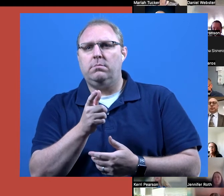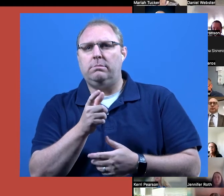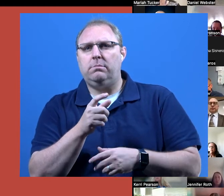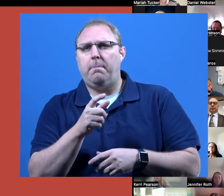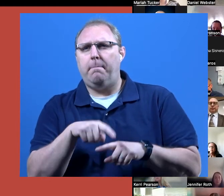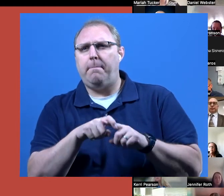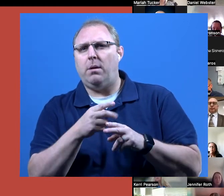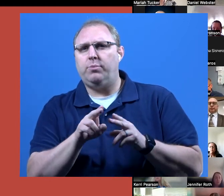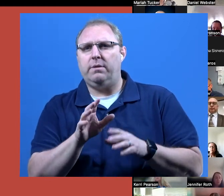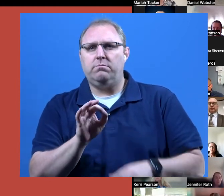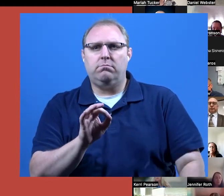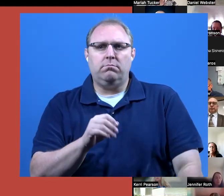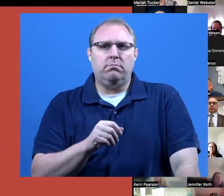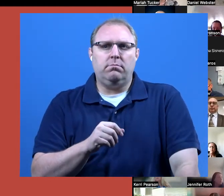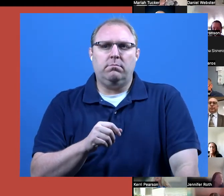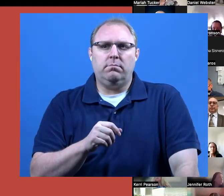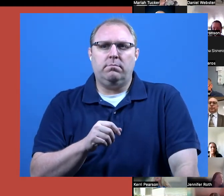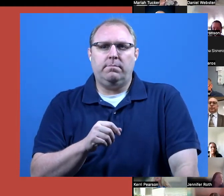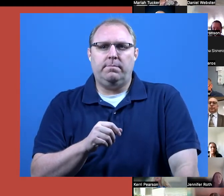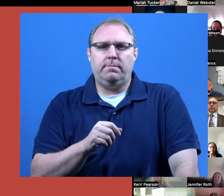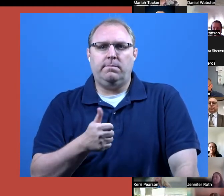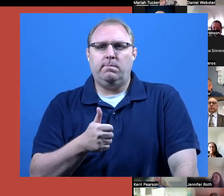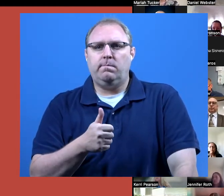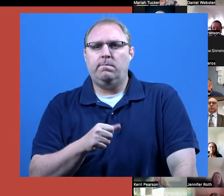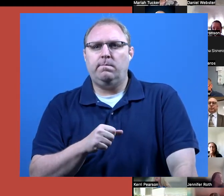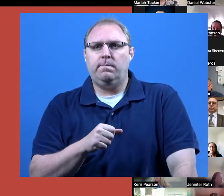the interpreter's going to. Is the interpreter going to Clay?